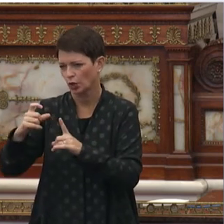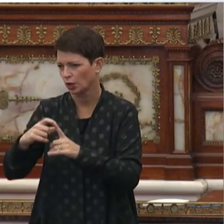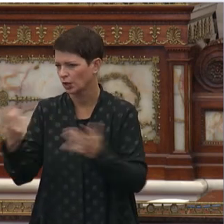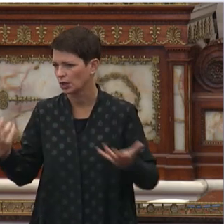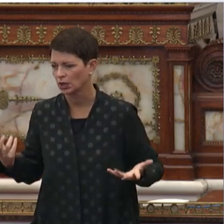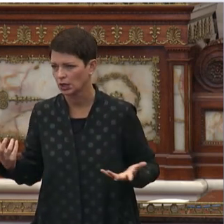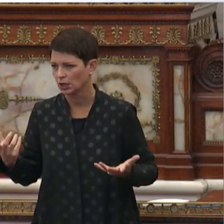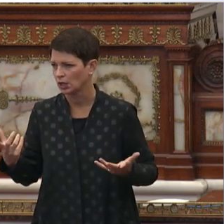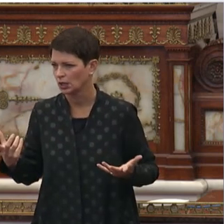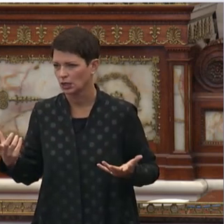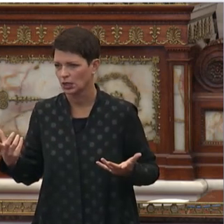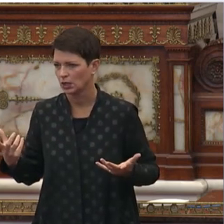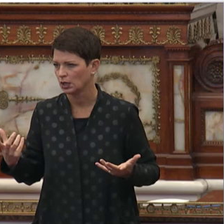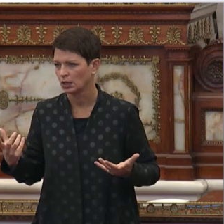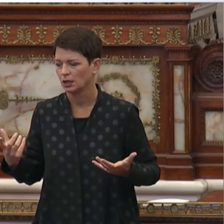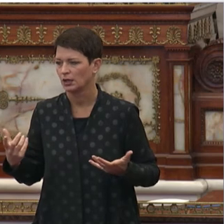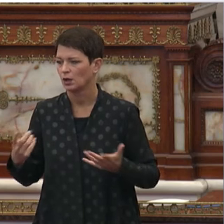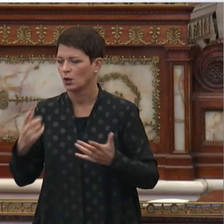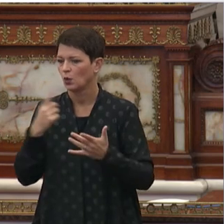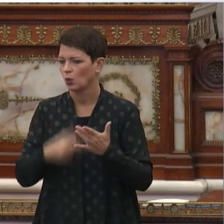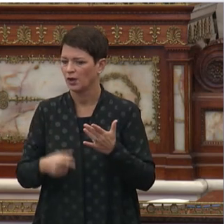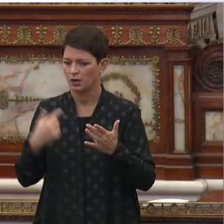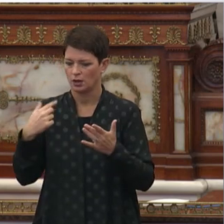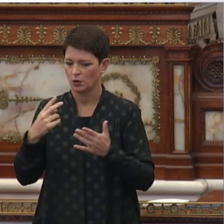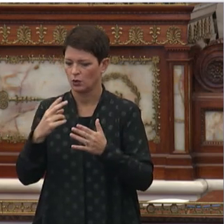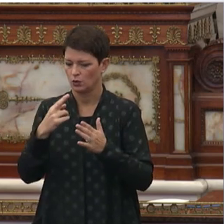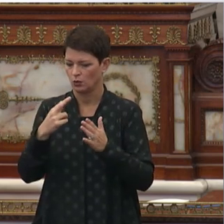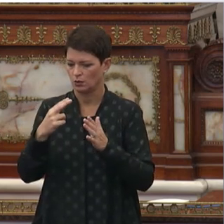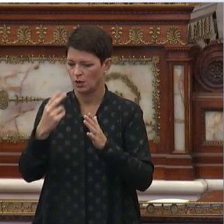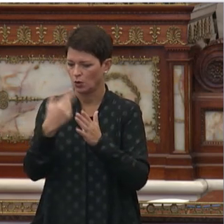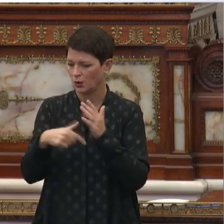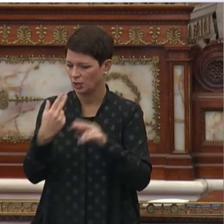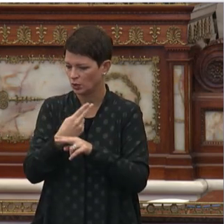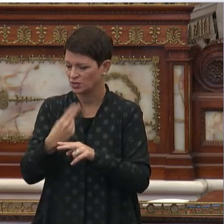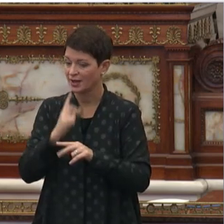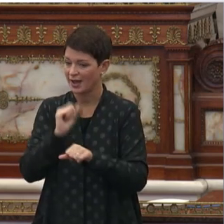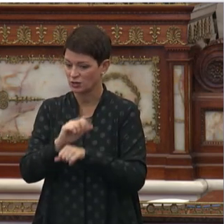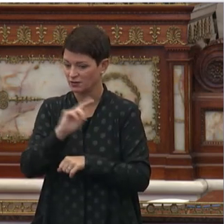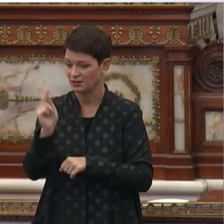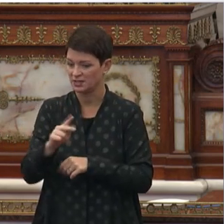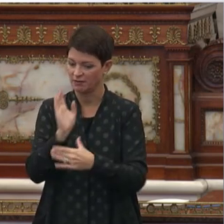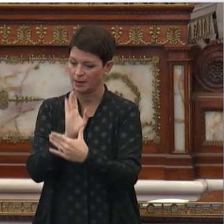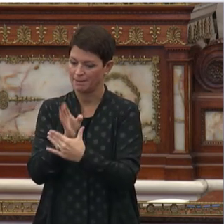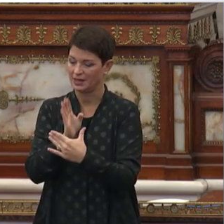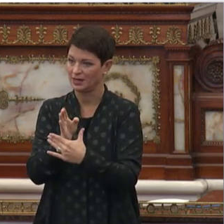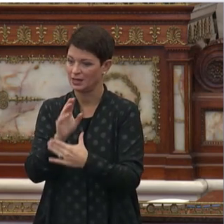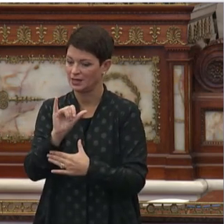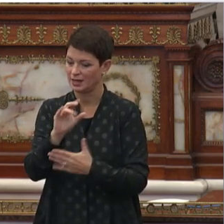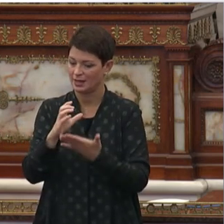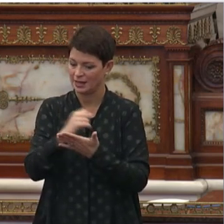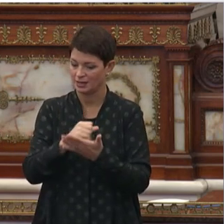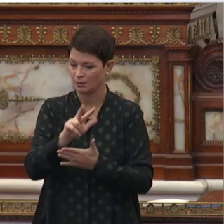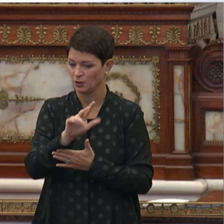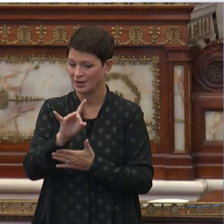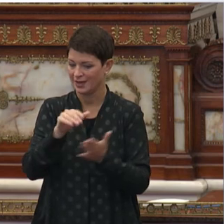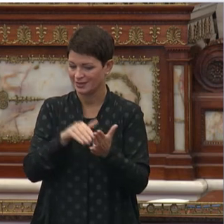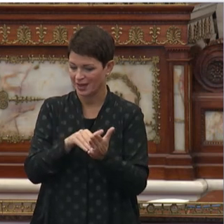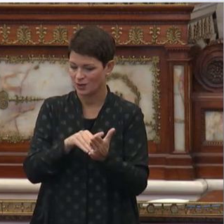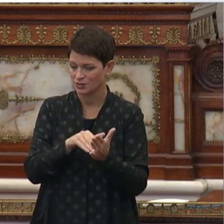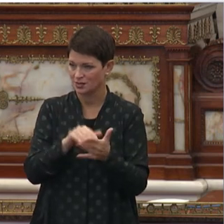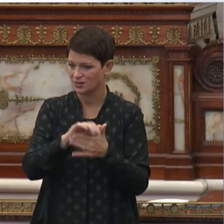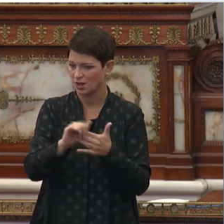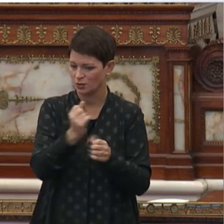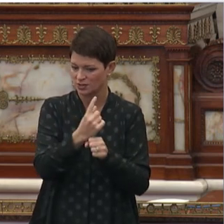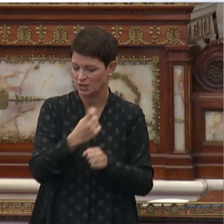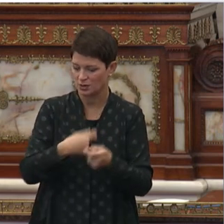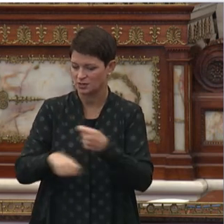And what parameters are we using? Are we using the actual Philadelphia median income, which is at $38,000, as opposed to